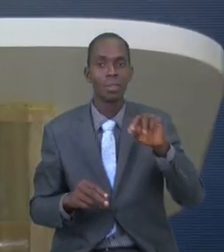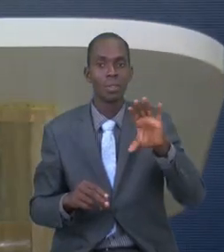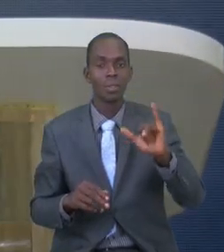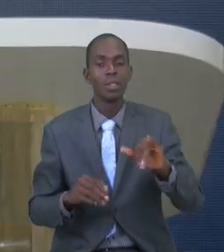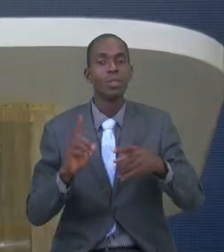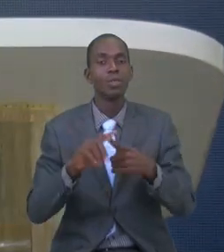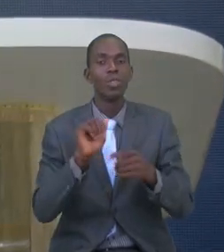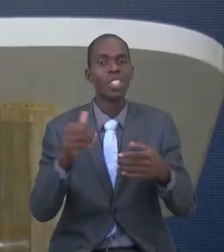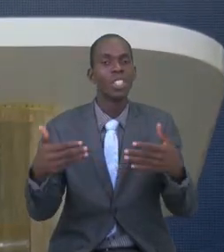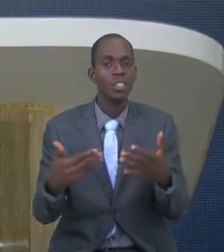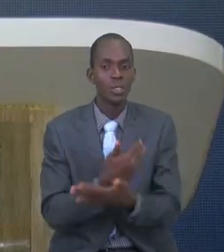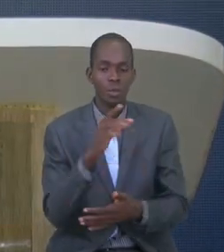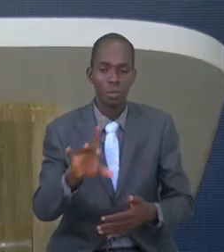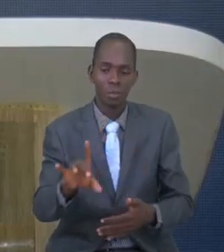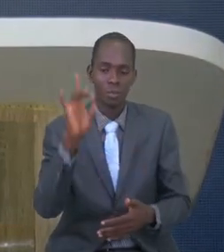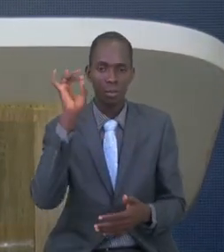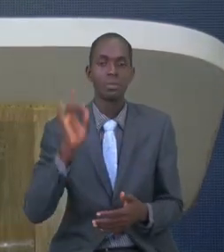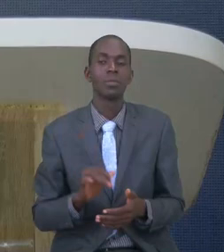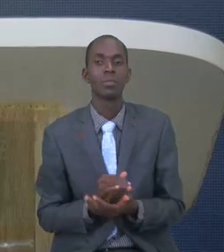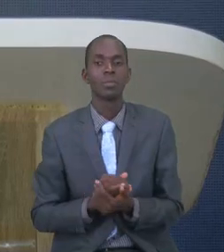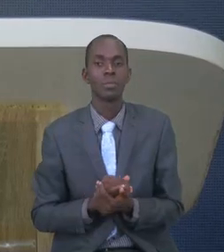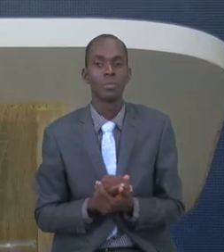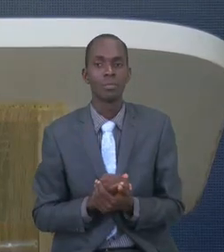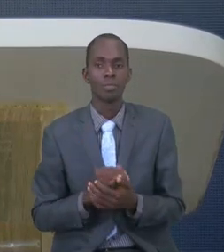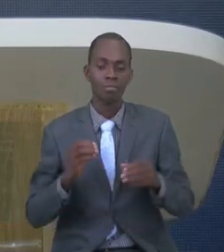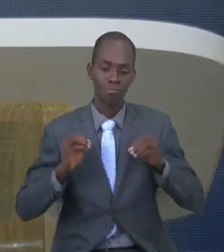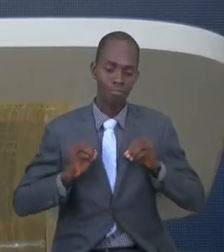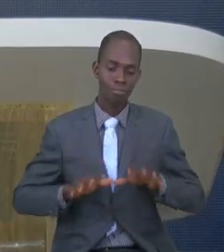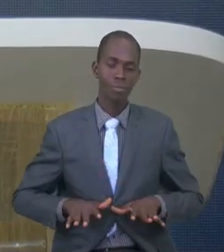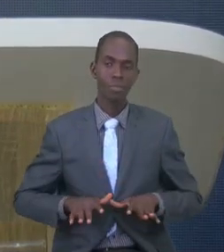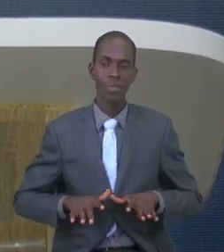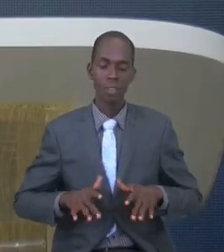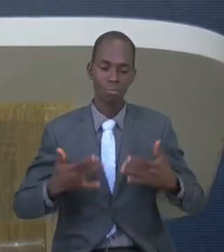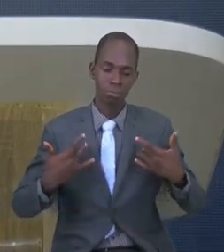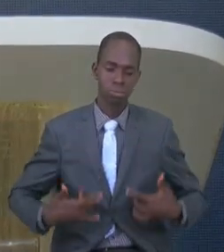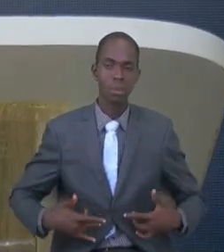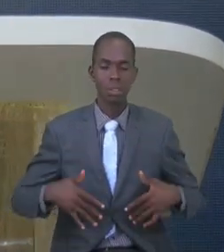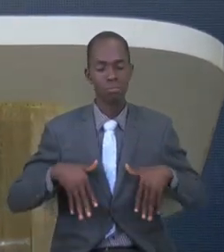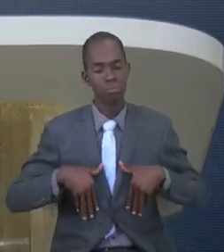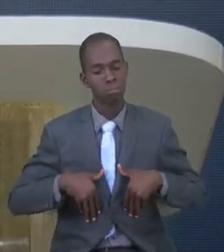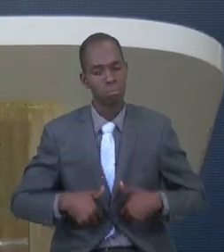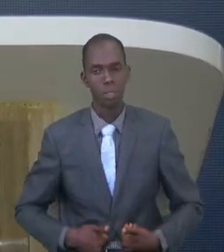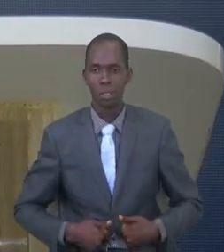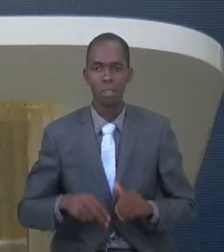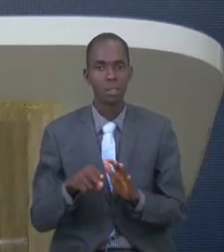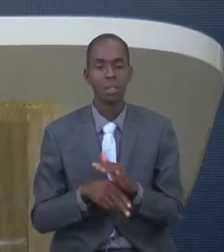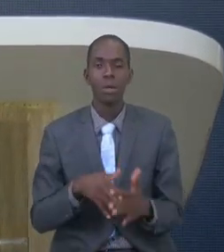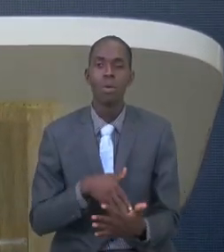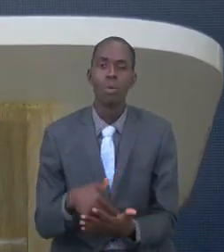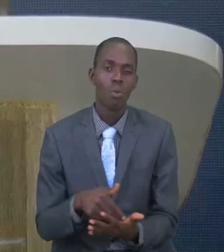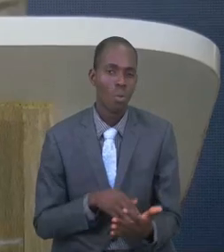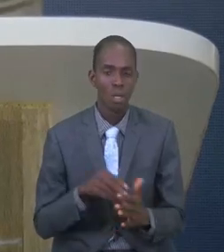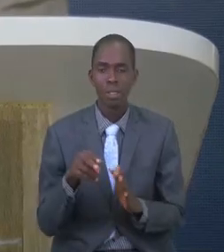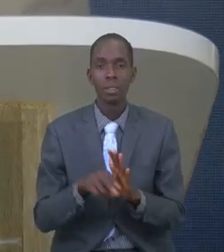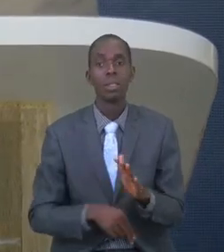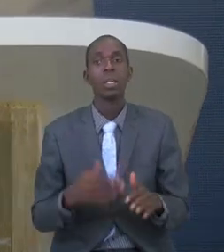discovery, burnout, despair, despondency, tiredness, weariness, and the